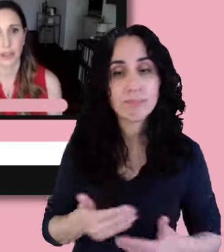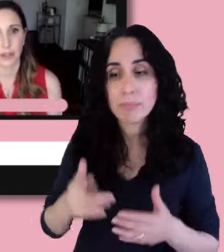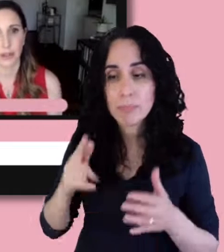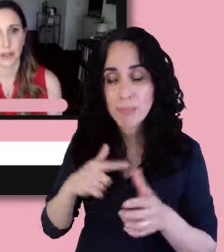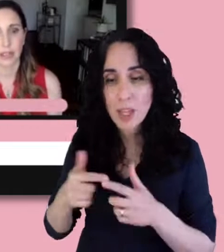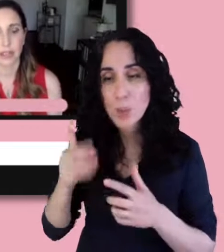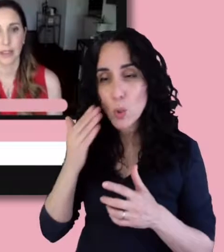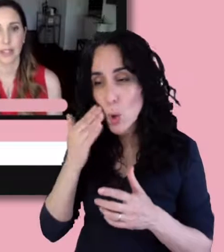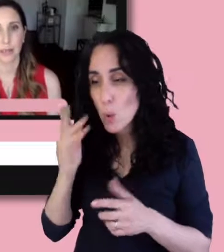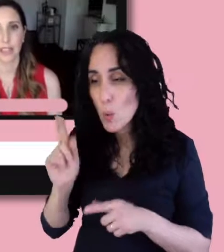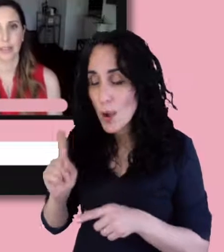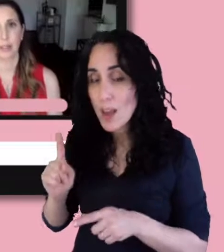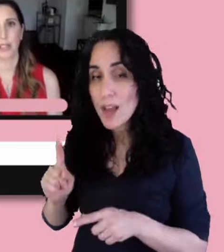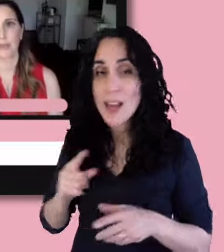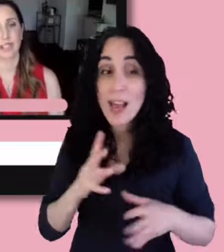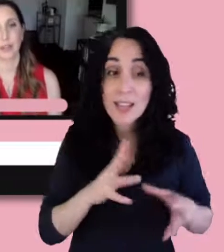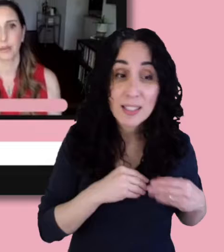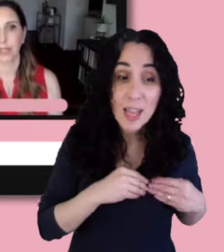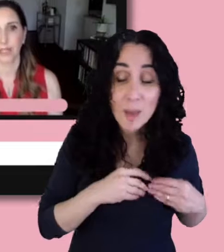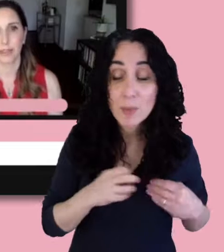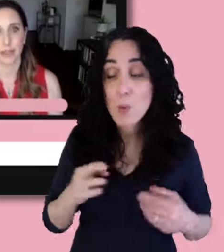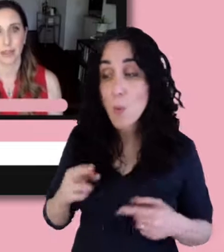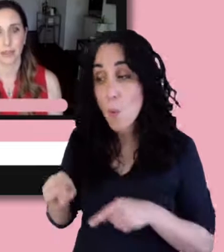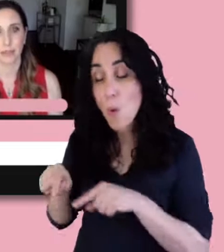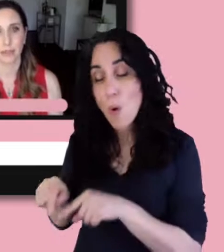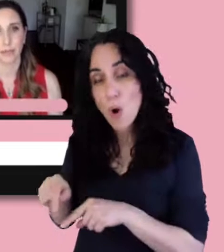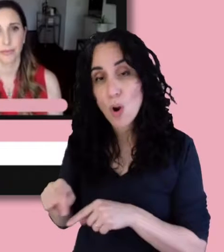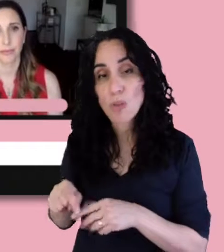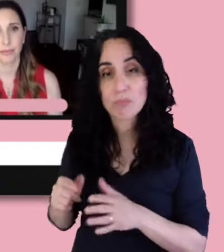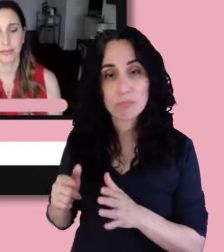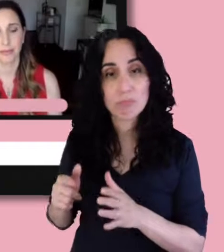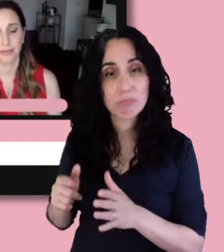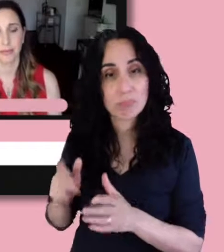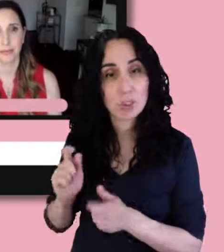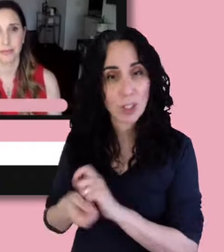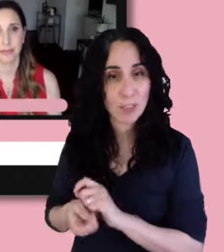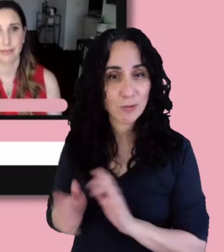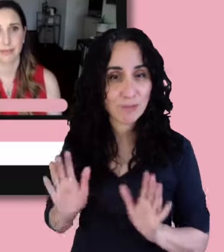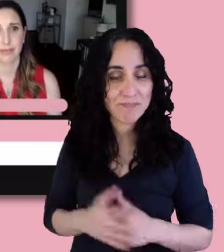need to. Emotion is better in motion. I love that. Mm-hmm.